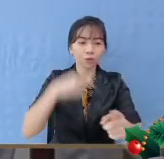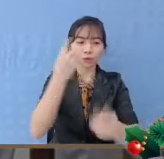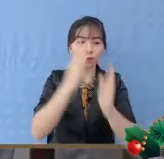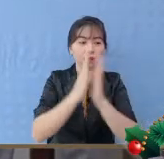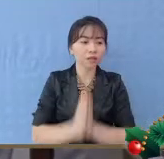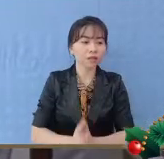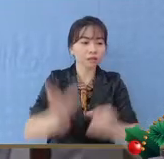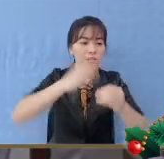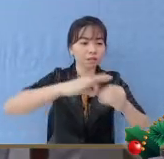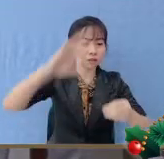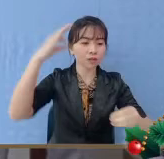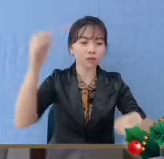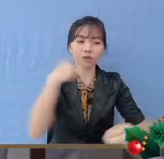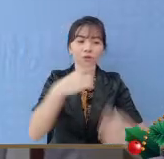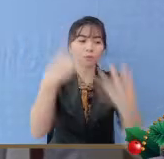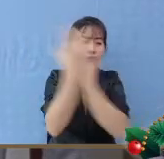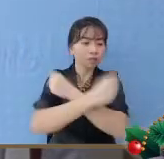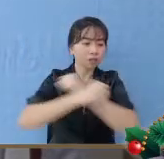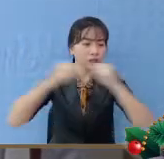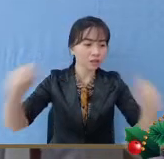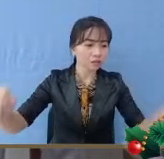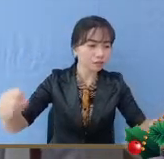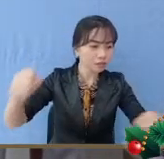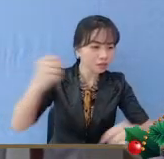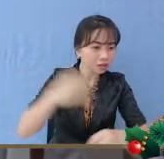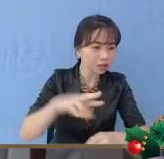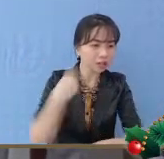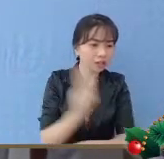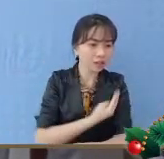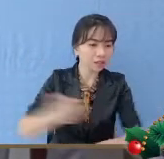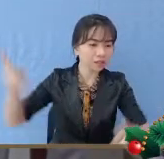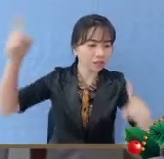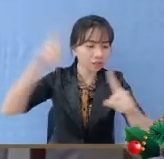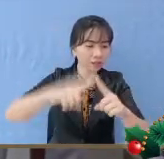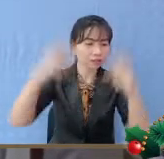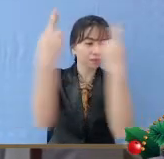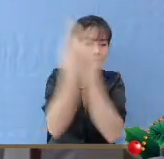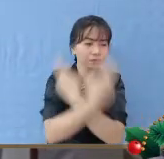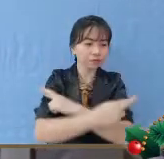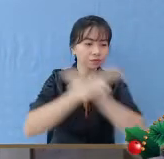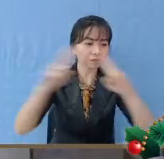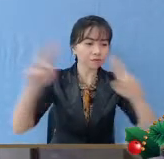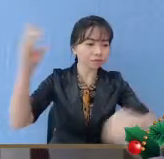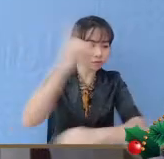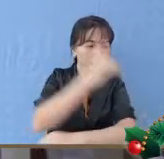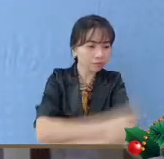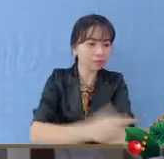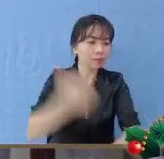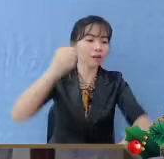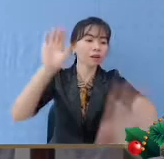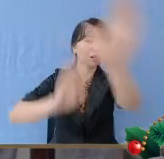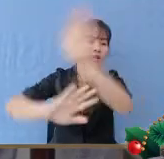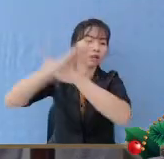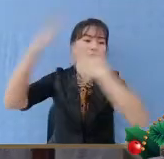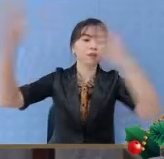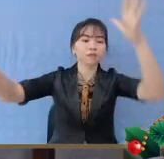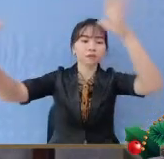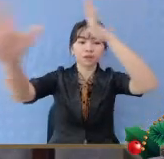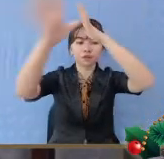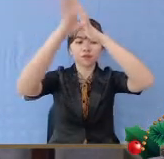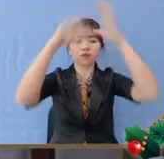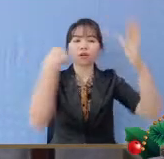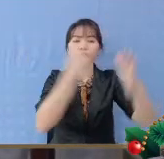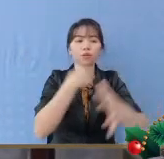who prays, a Spirit who stays, sealing us until redemption day. A